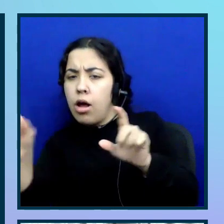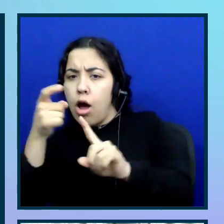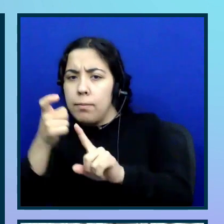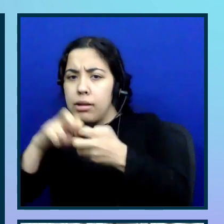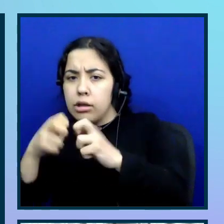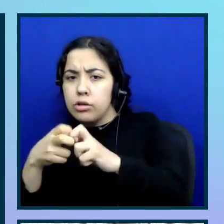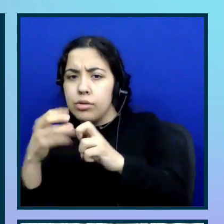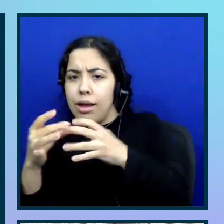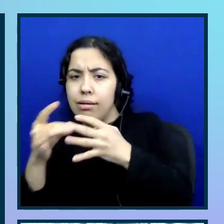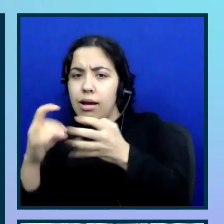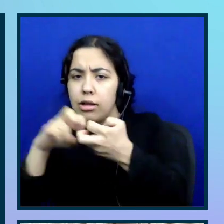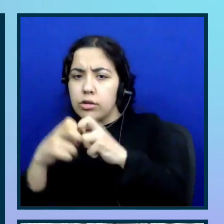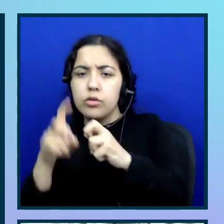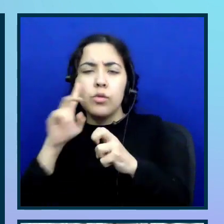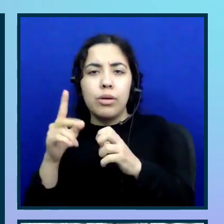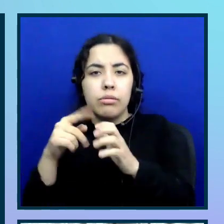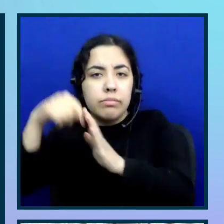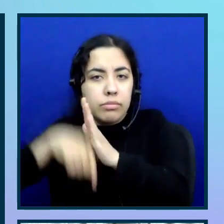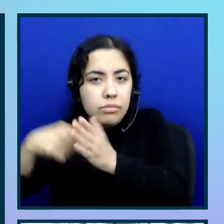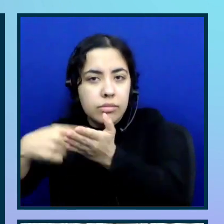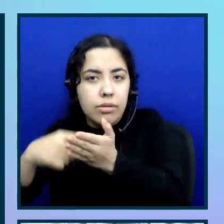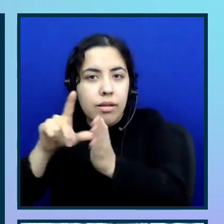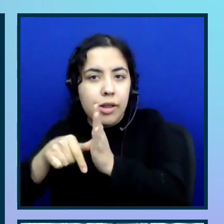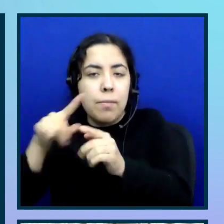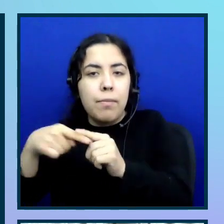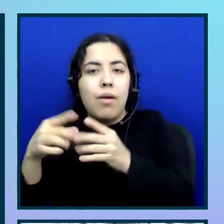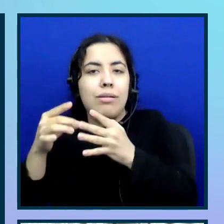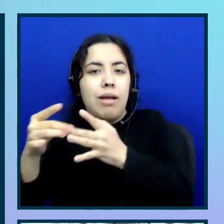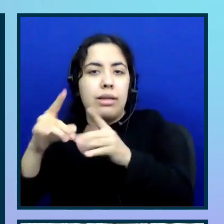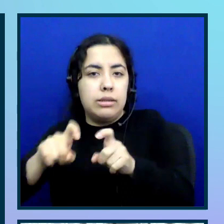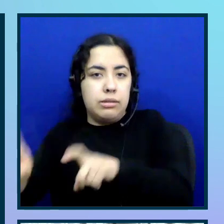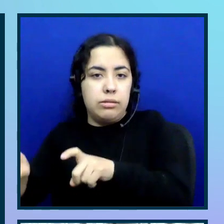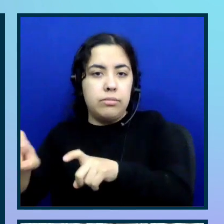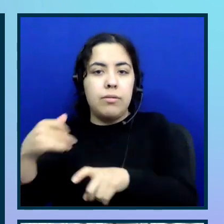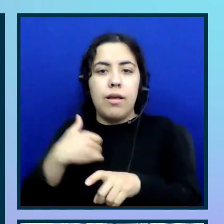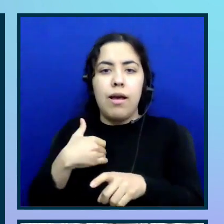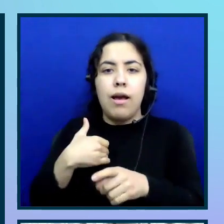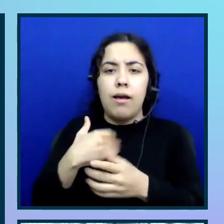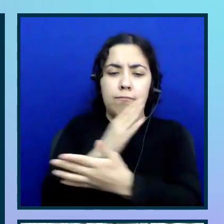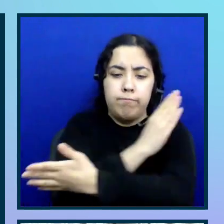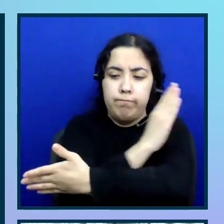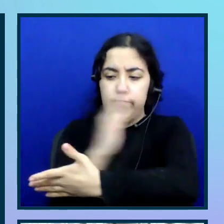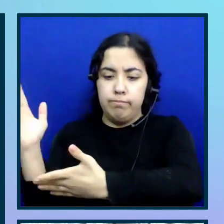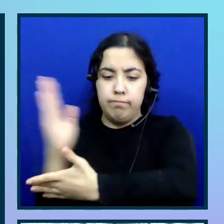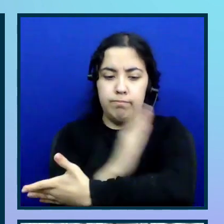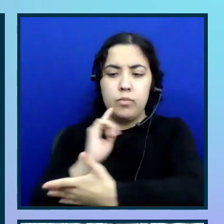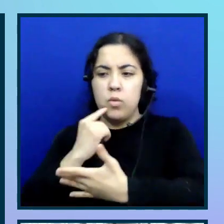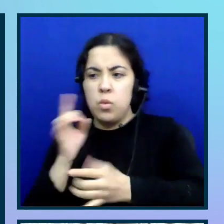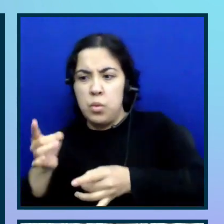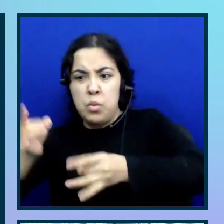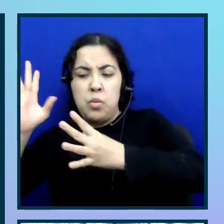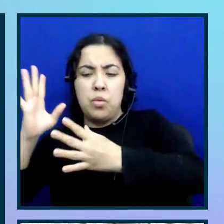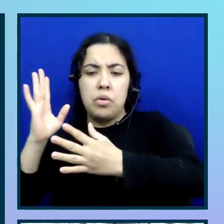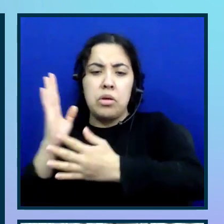guided test, which we will get into later. There's also issue severity of critical, moderate, minor, and serious. And we can see here, just clicking that